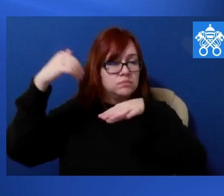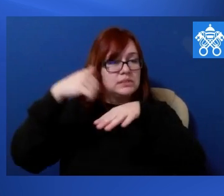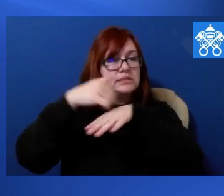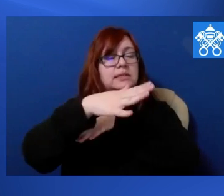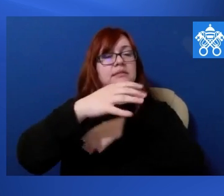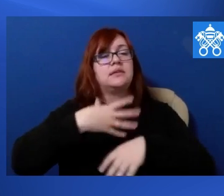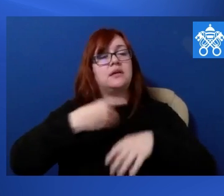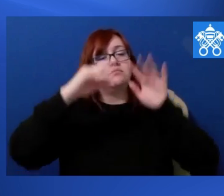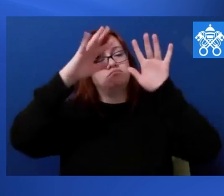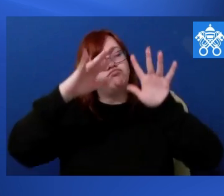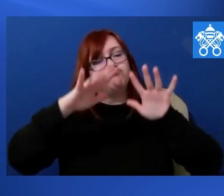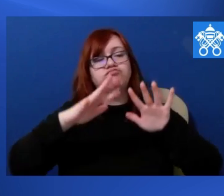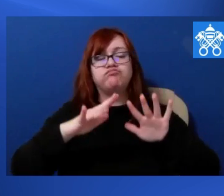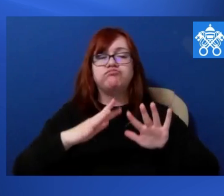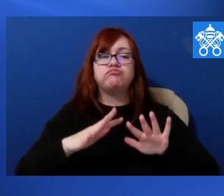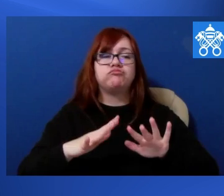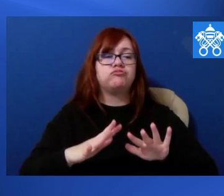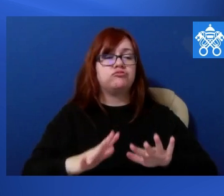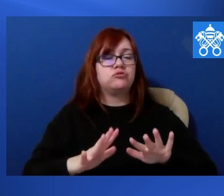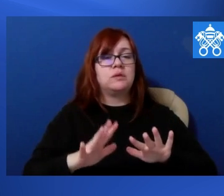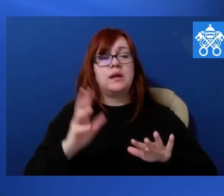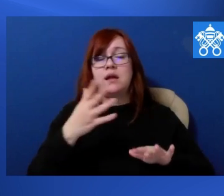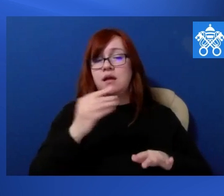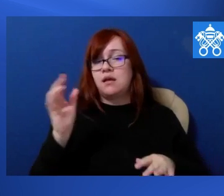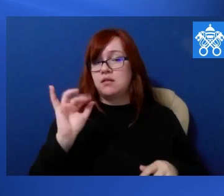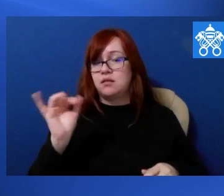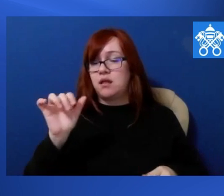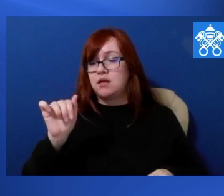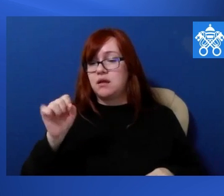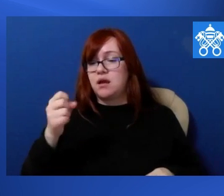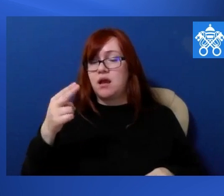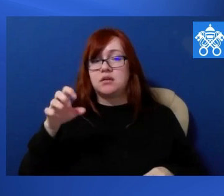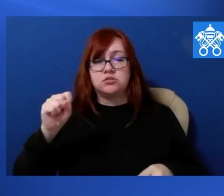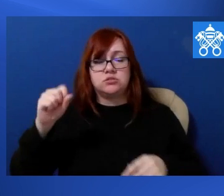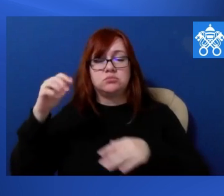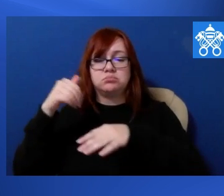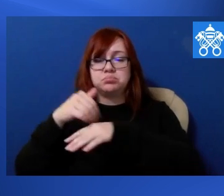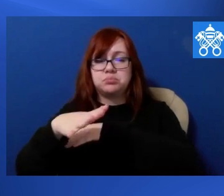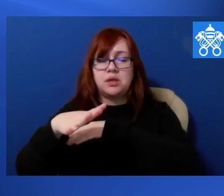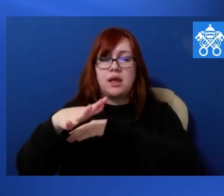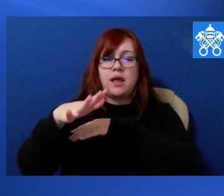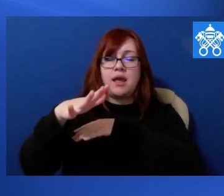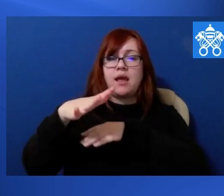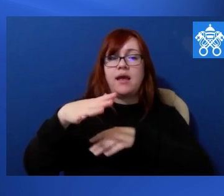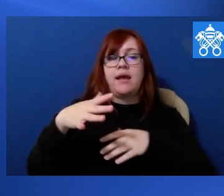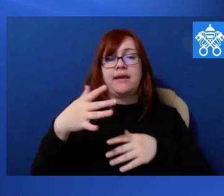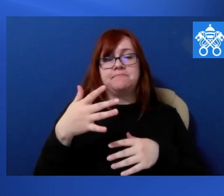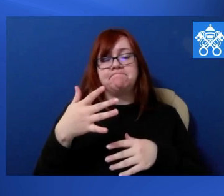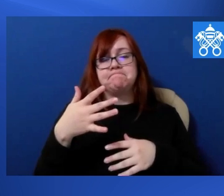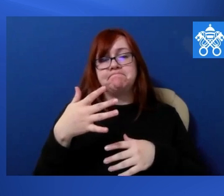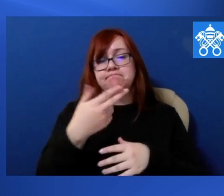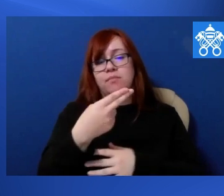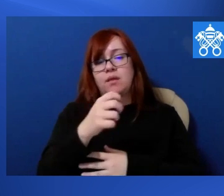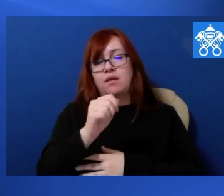He scatters hoarfrost like ashes. He hurls down hailstones like